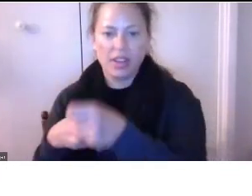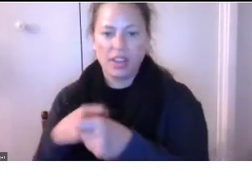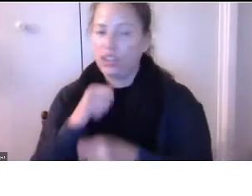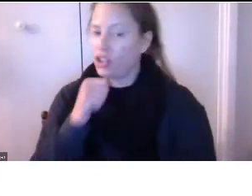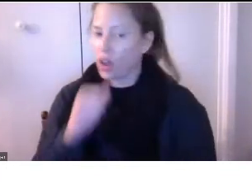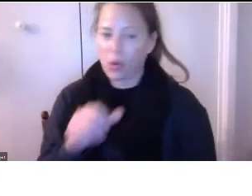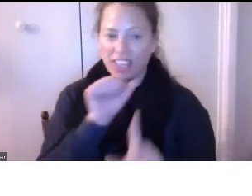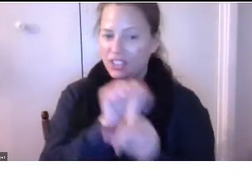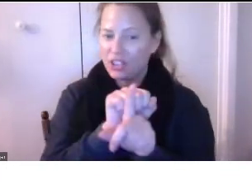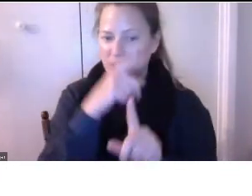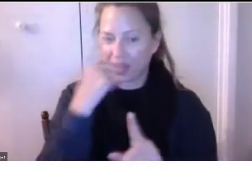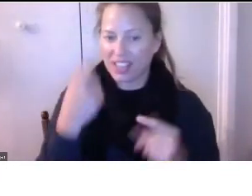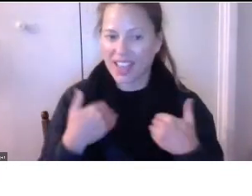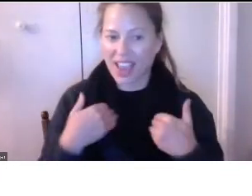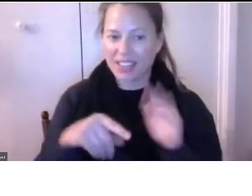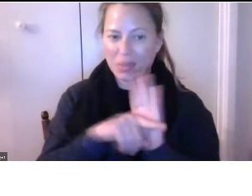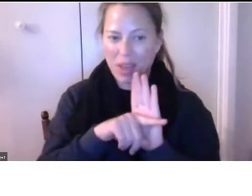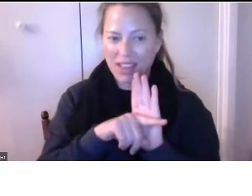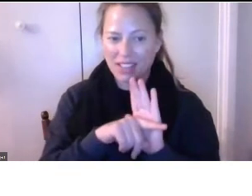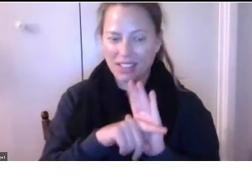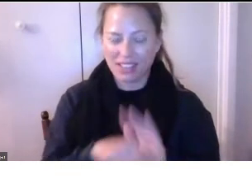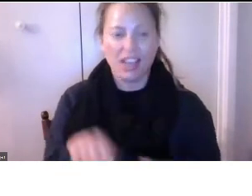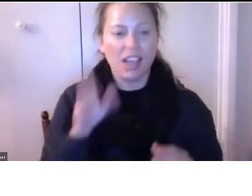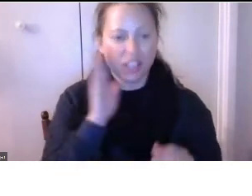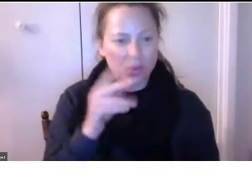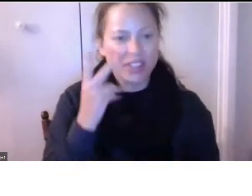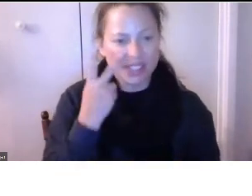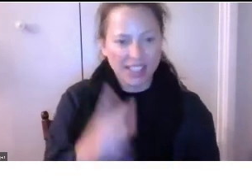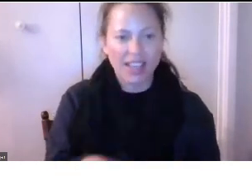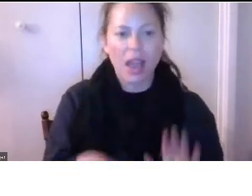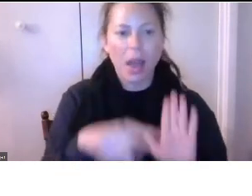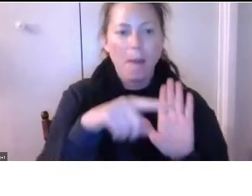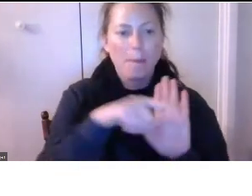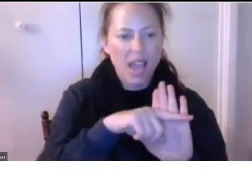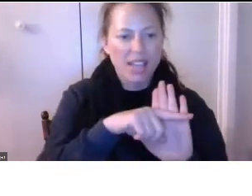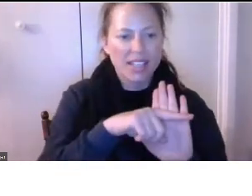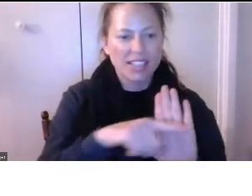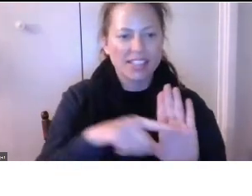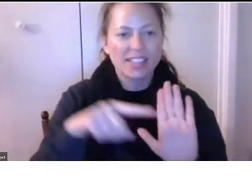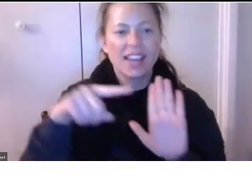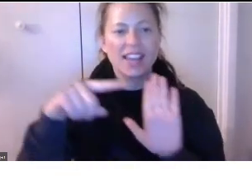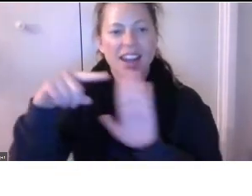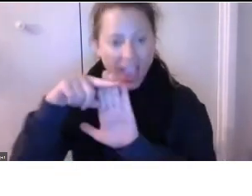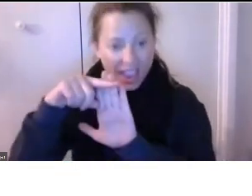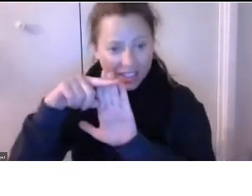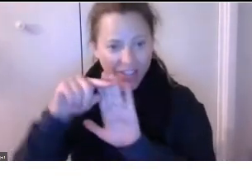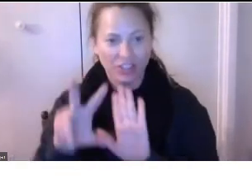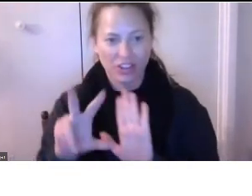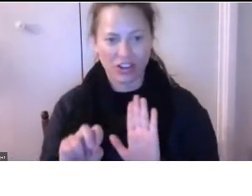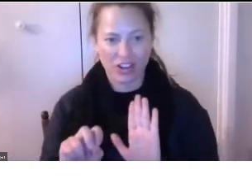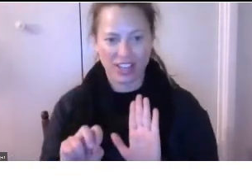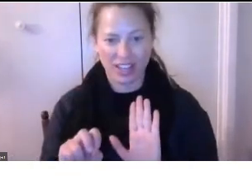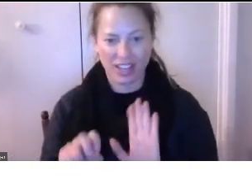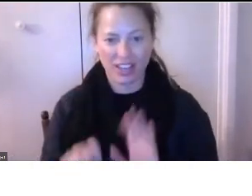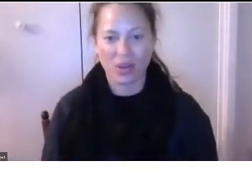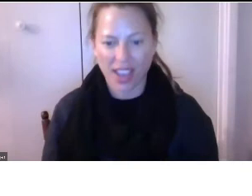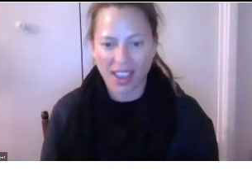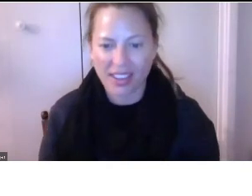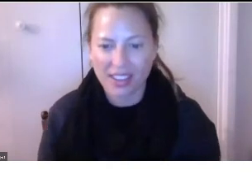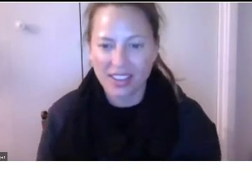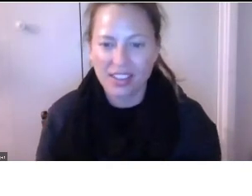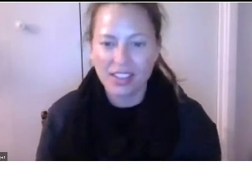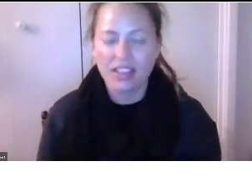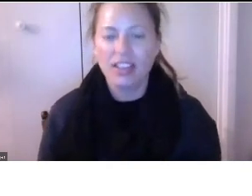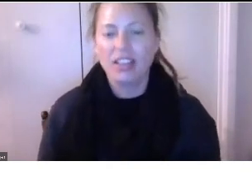already has a minus. It's minus negative 30. Okay, so then this right here makes negative